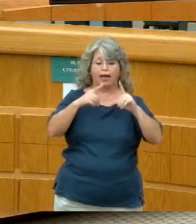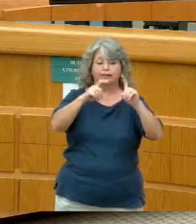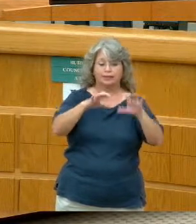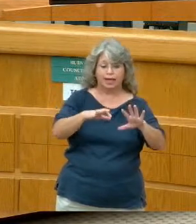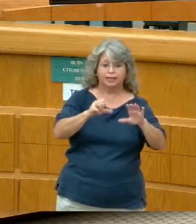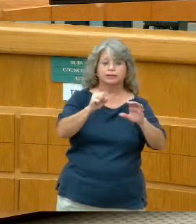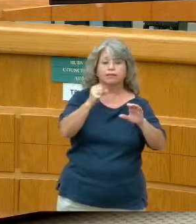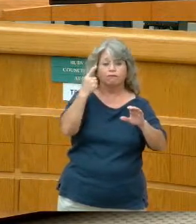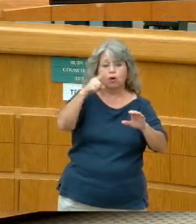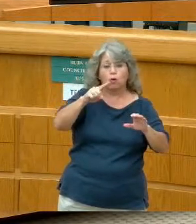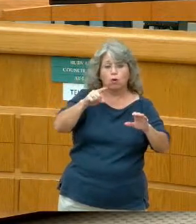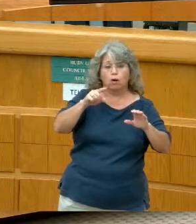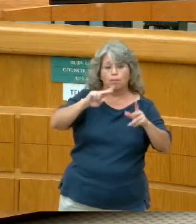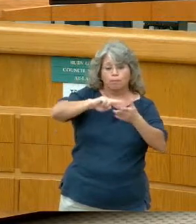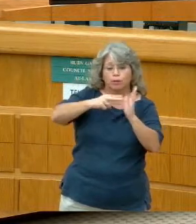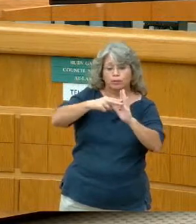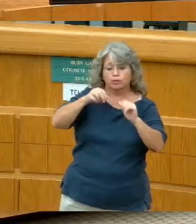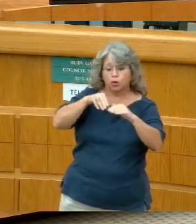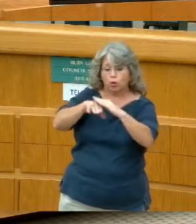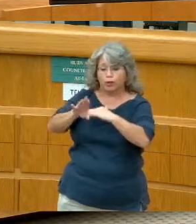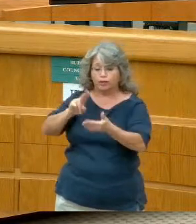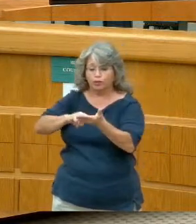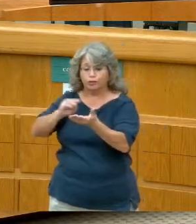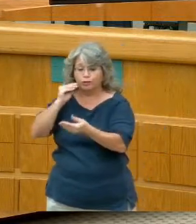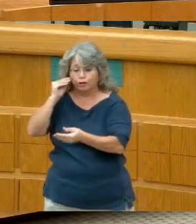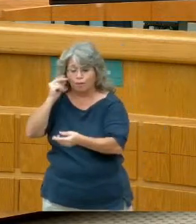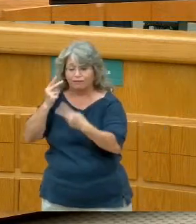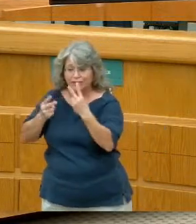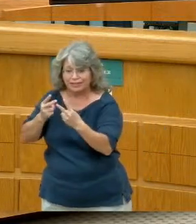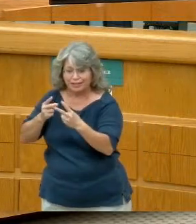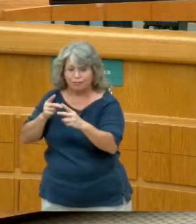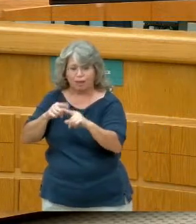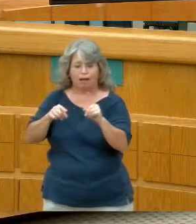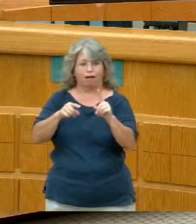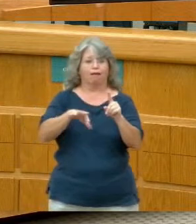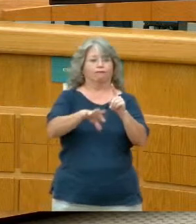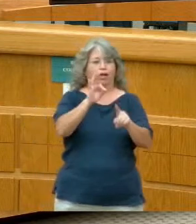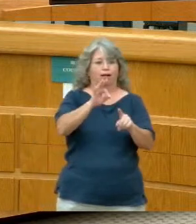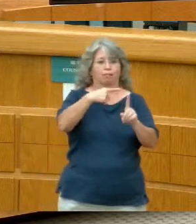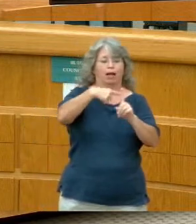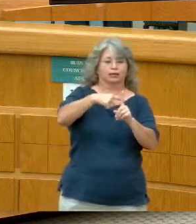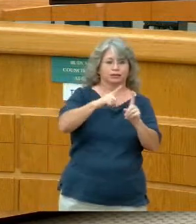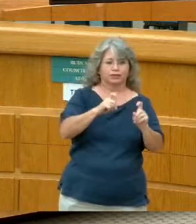in the numbers, and we'll watch it very carefully. Next slide, please.